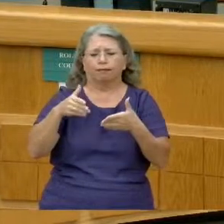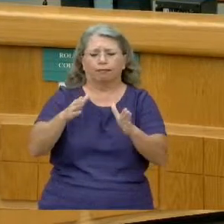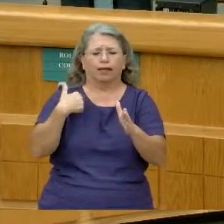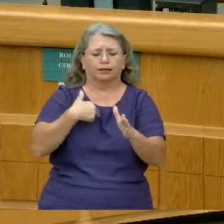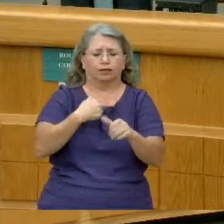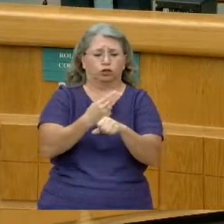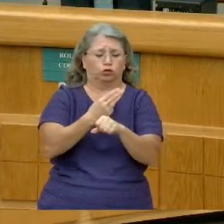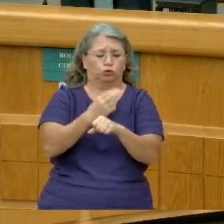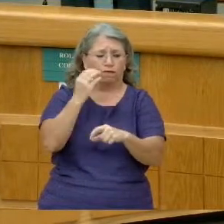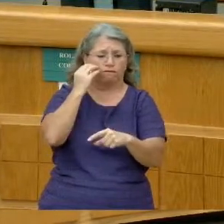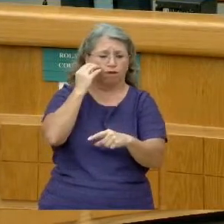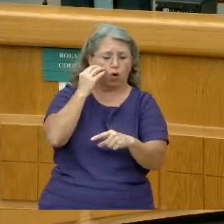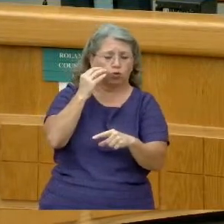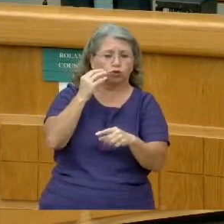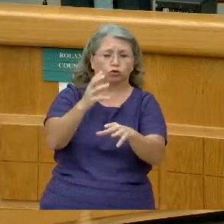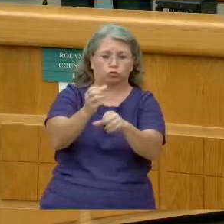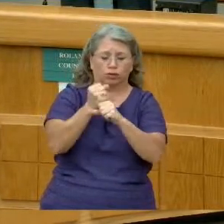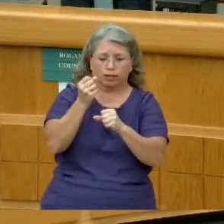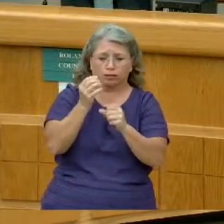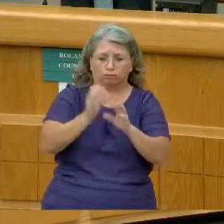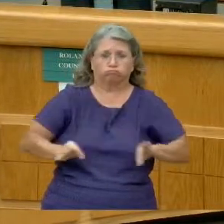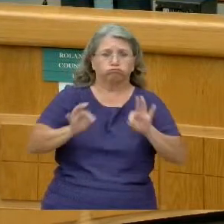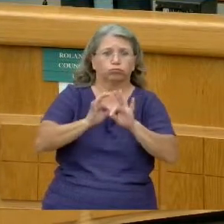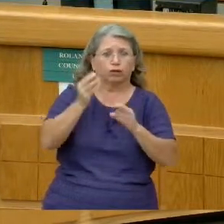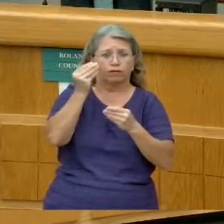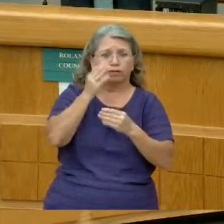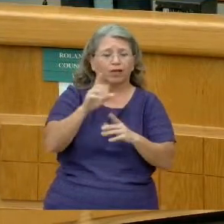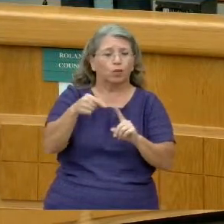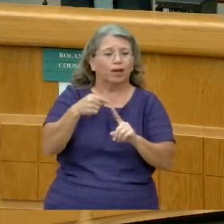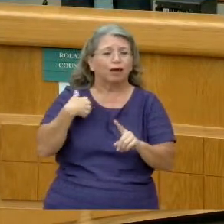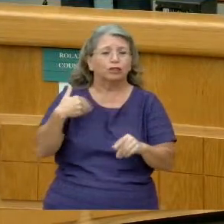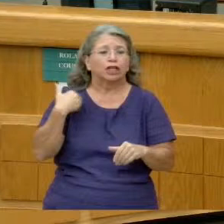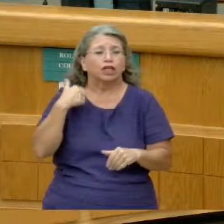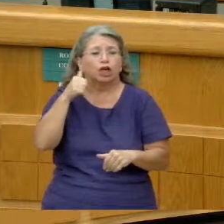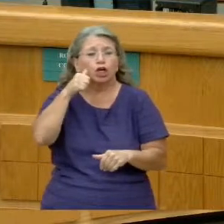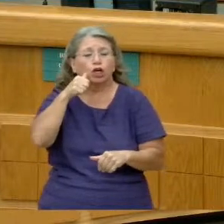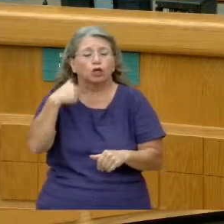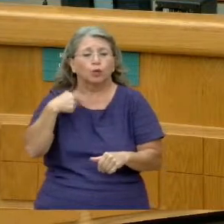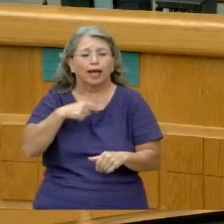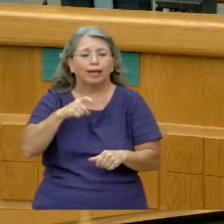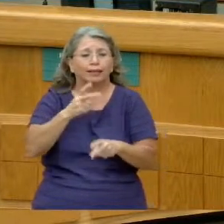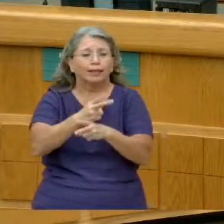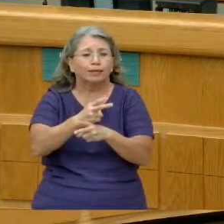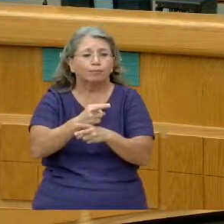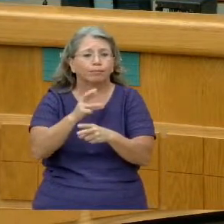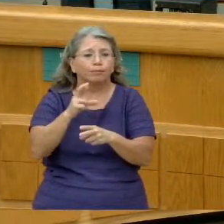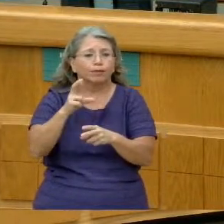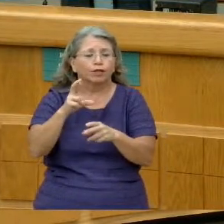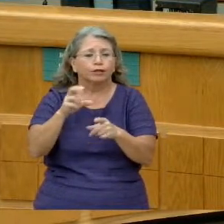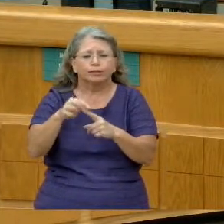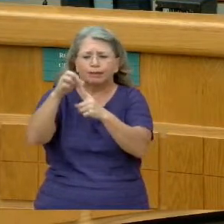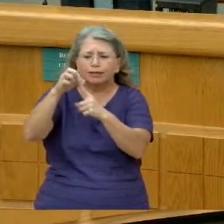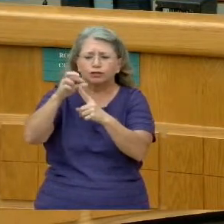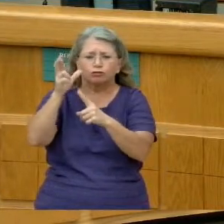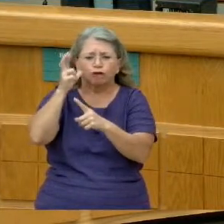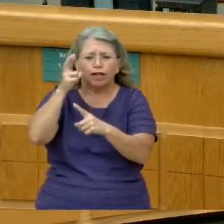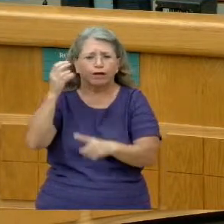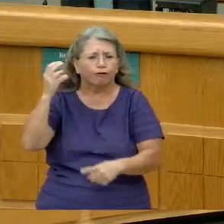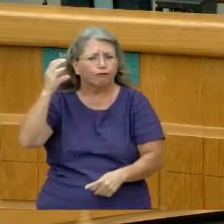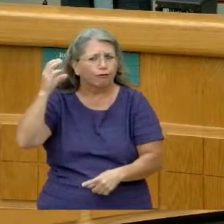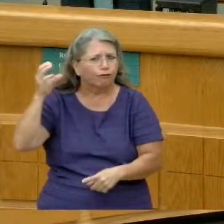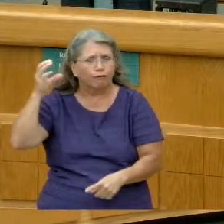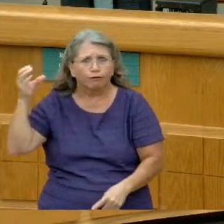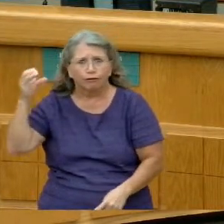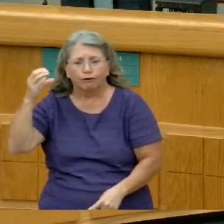valuable and important information. When I was a young girl, it was a radio close to our ears. Now it's a cell phone close to our ears. And